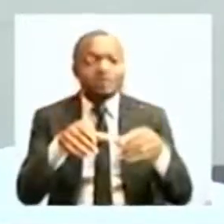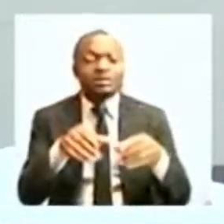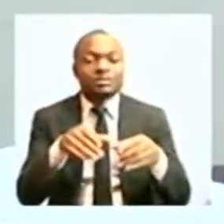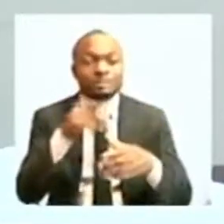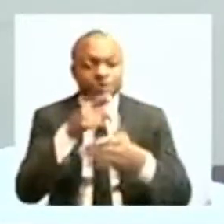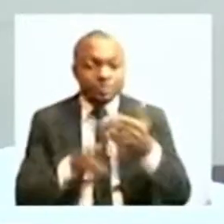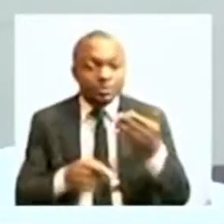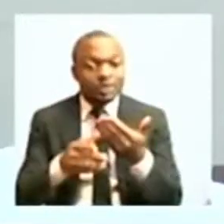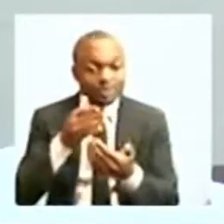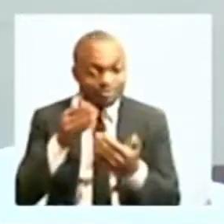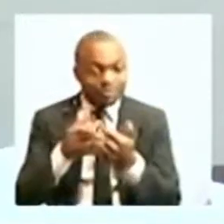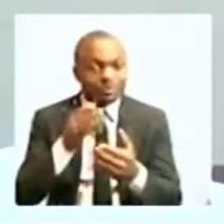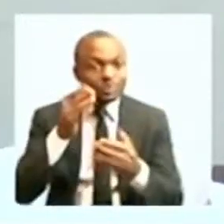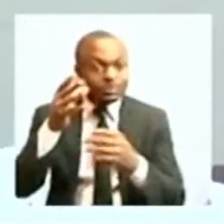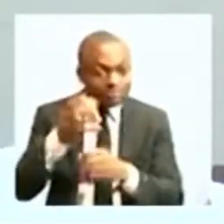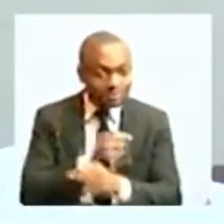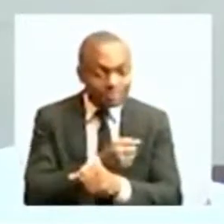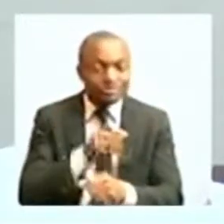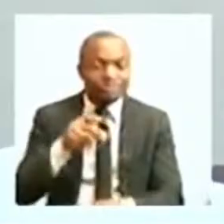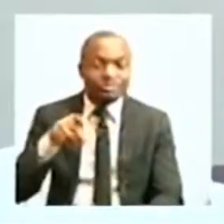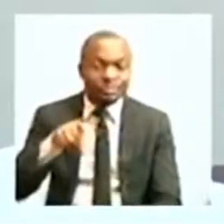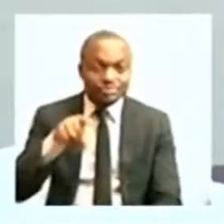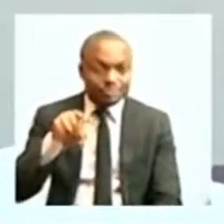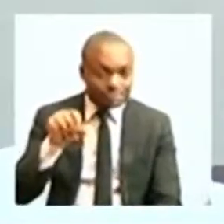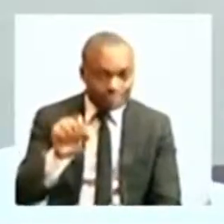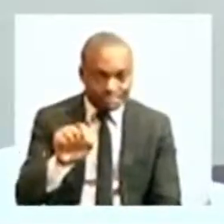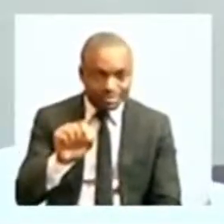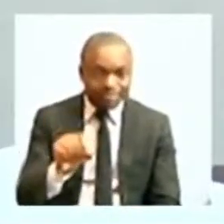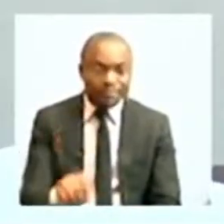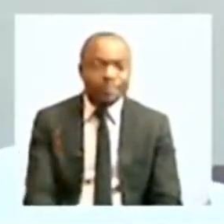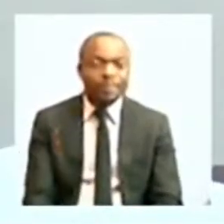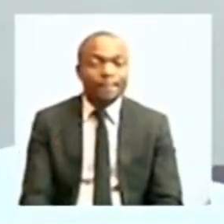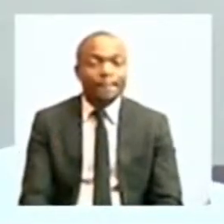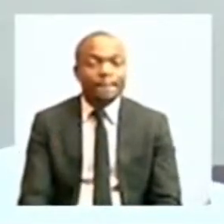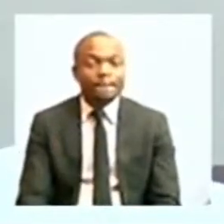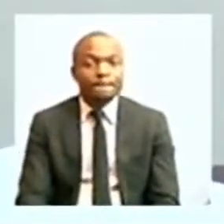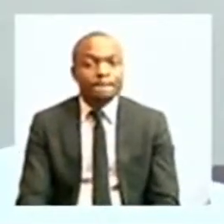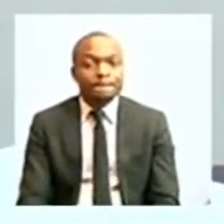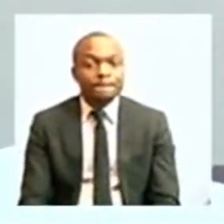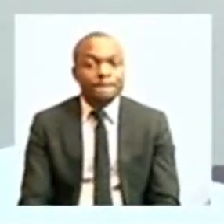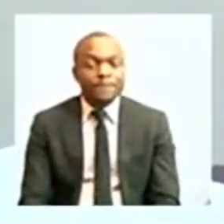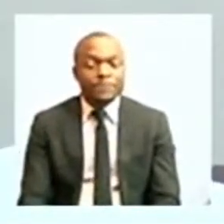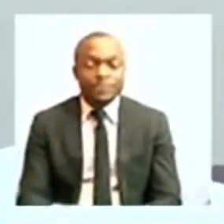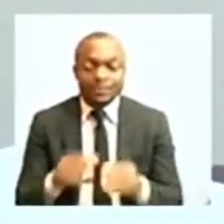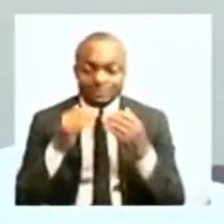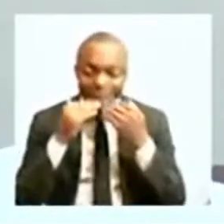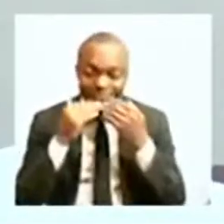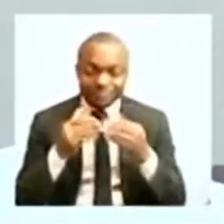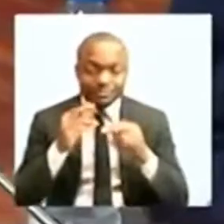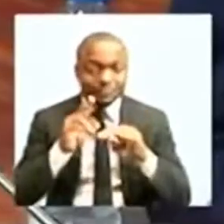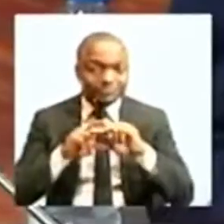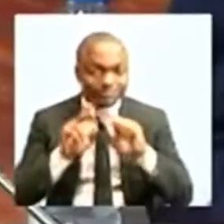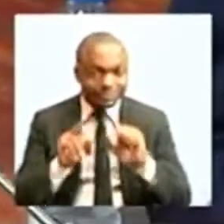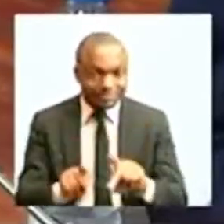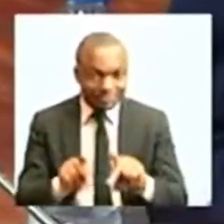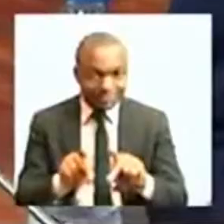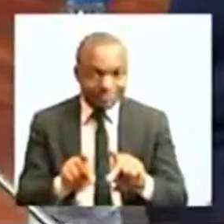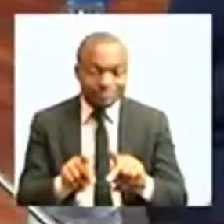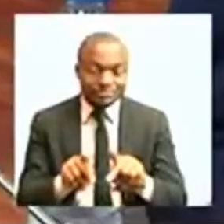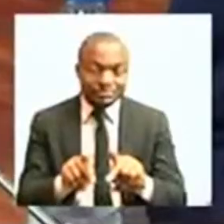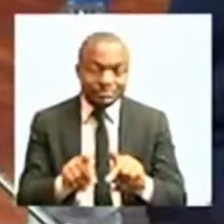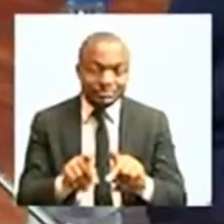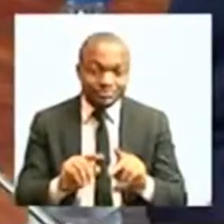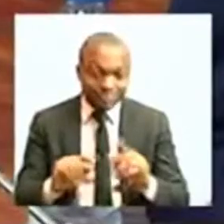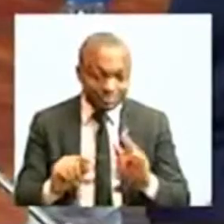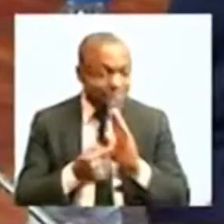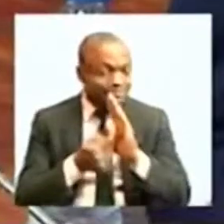What comfort do we get, PS? Thank you very much, Chairperson, and indeed the